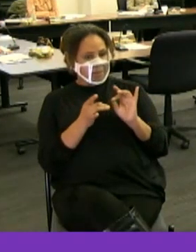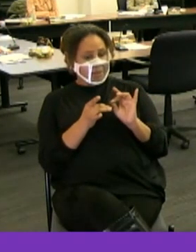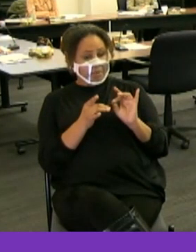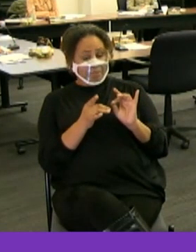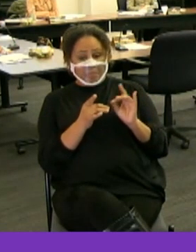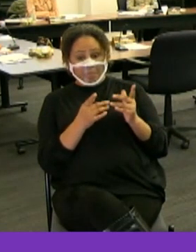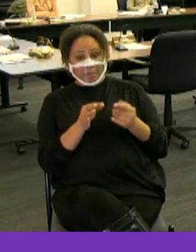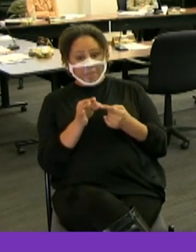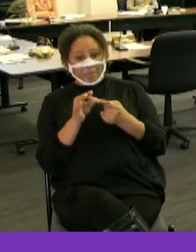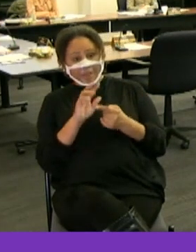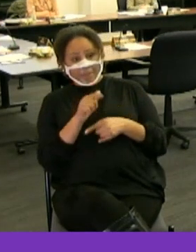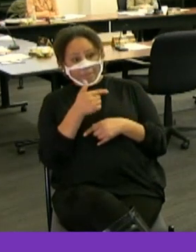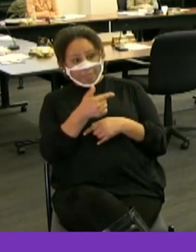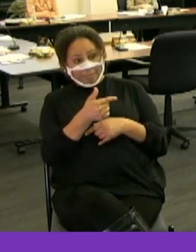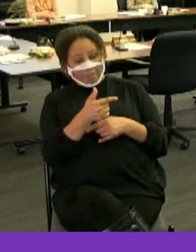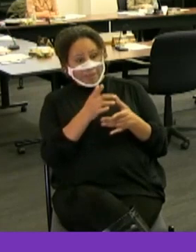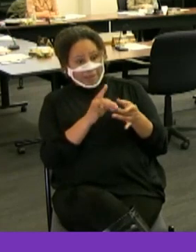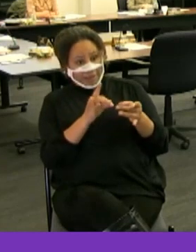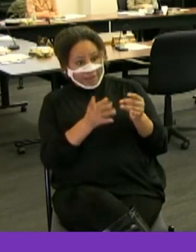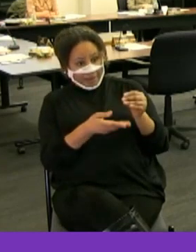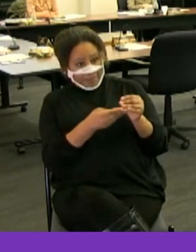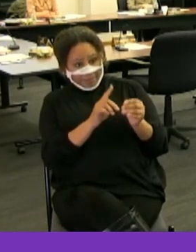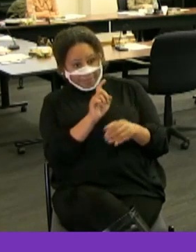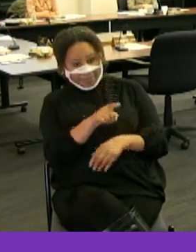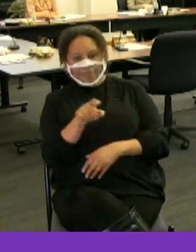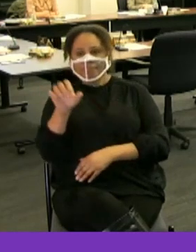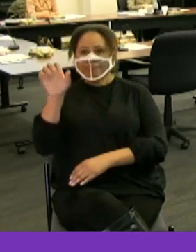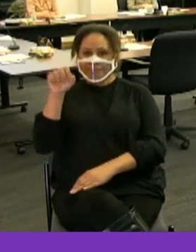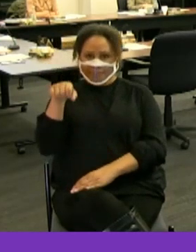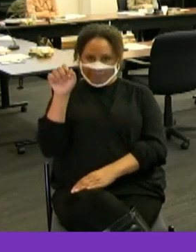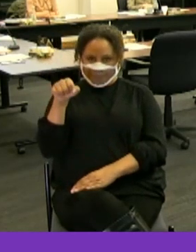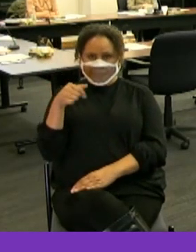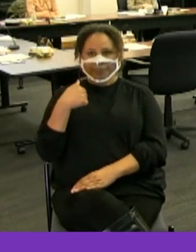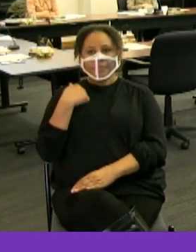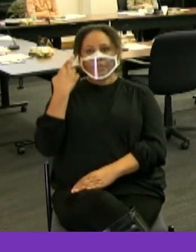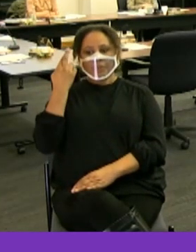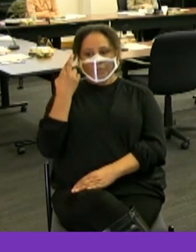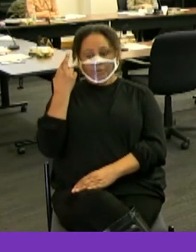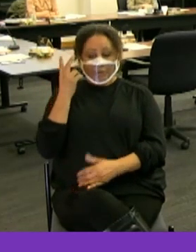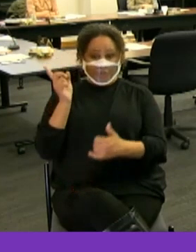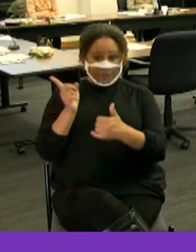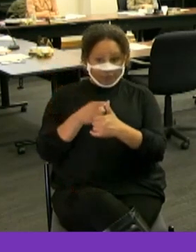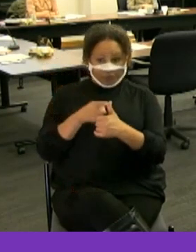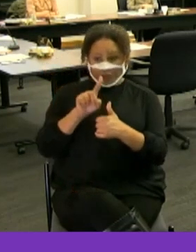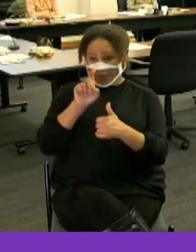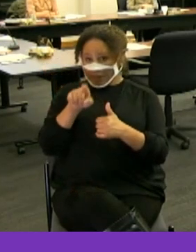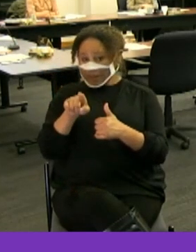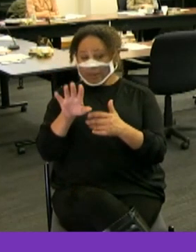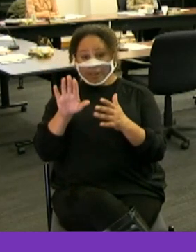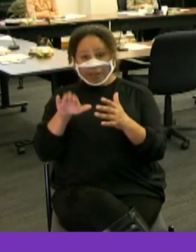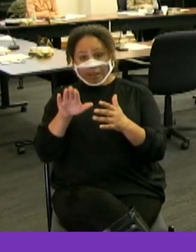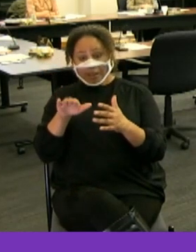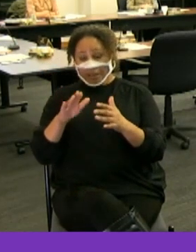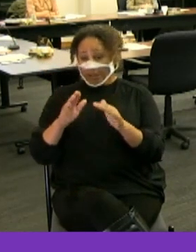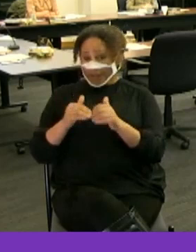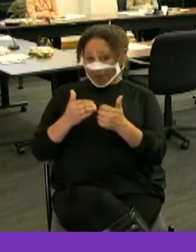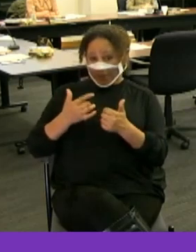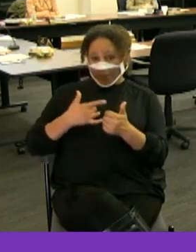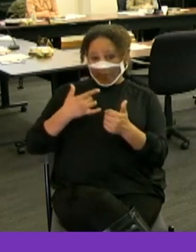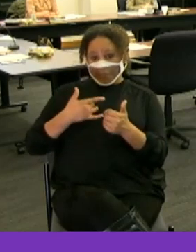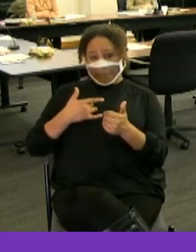has anything she'd like to add. I do actually. So the reason I wanted to ask how everyone felt